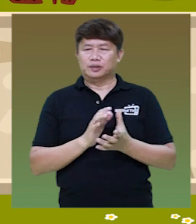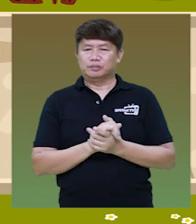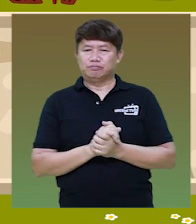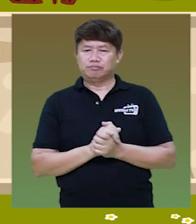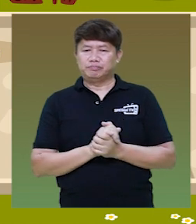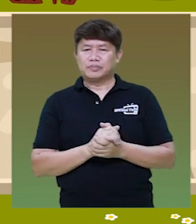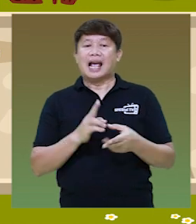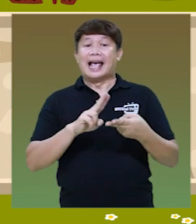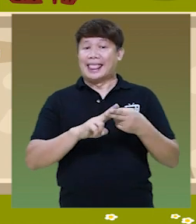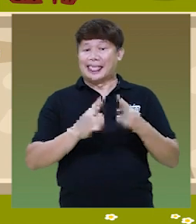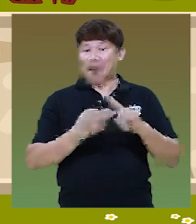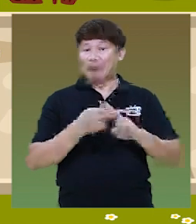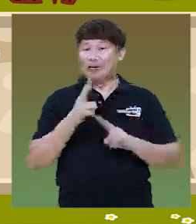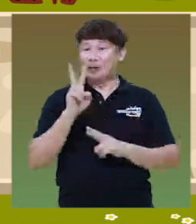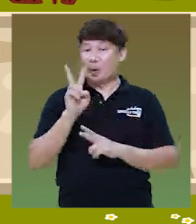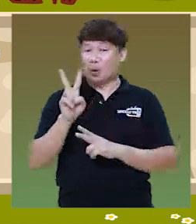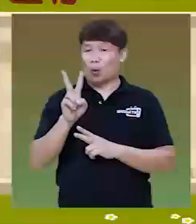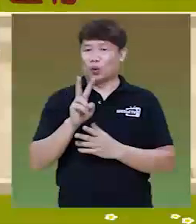Number 2.